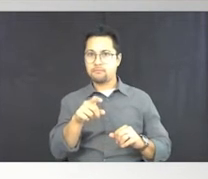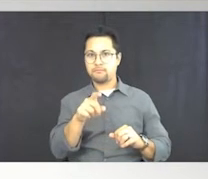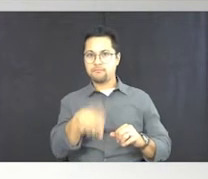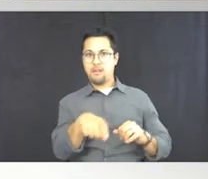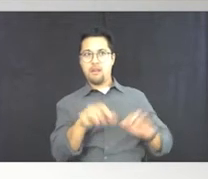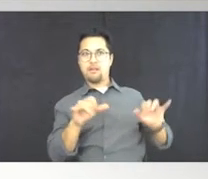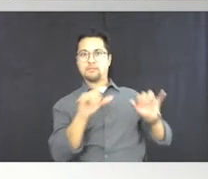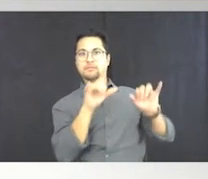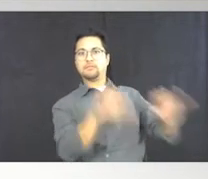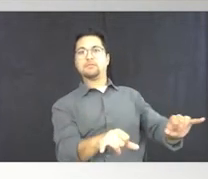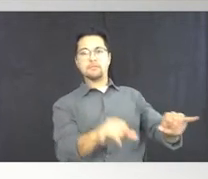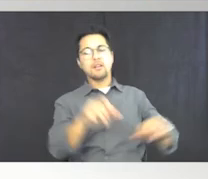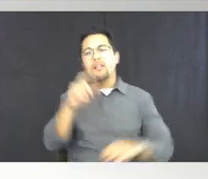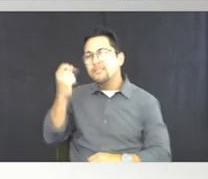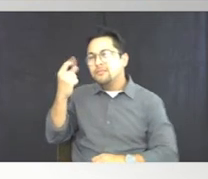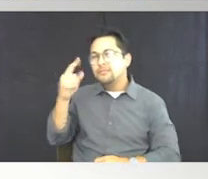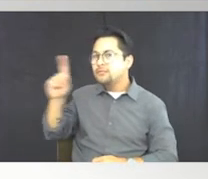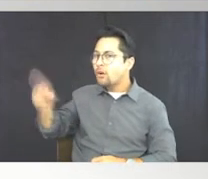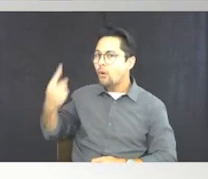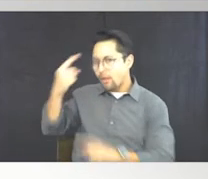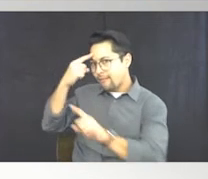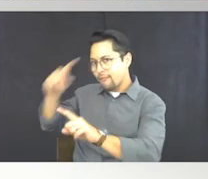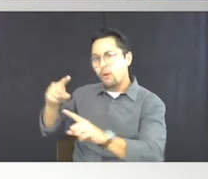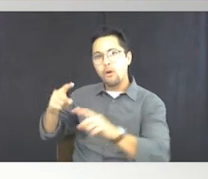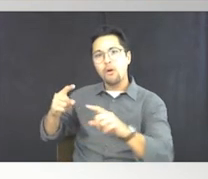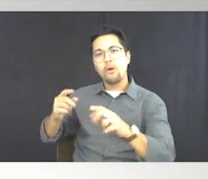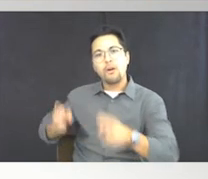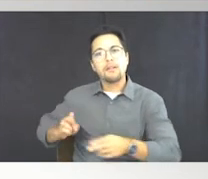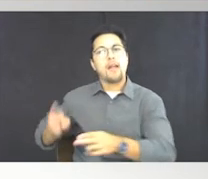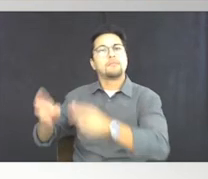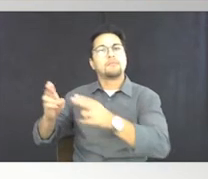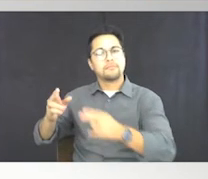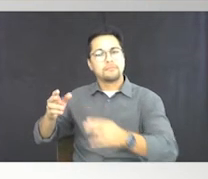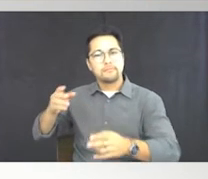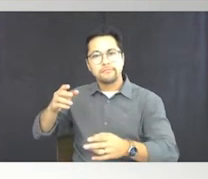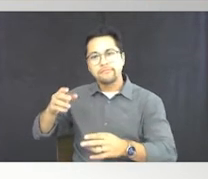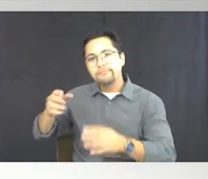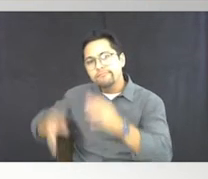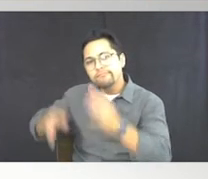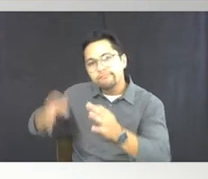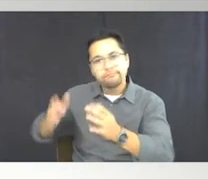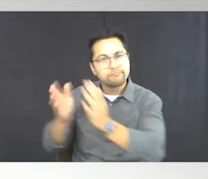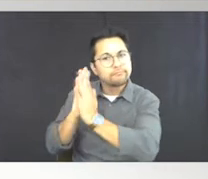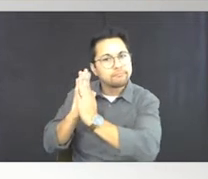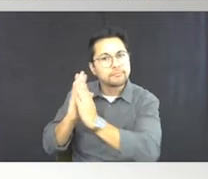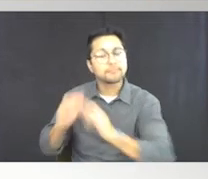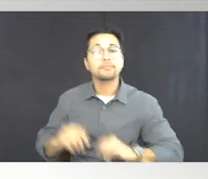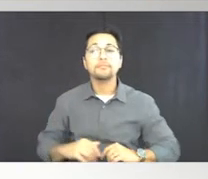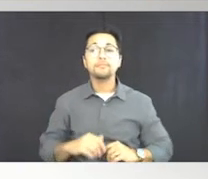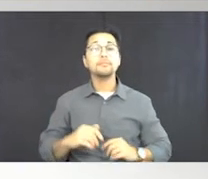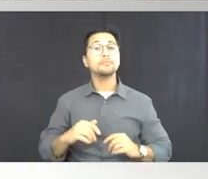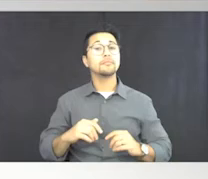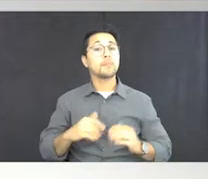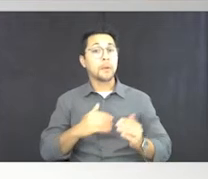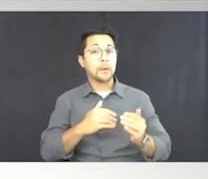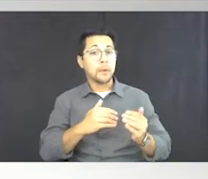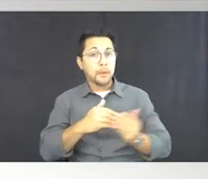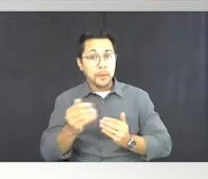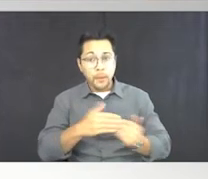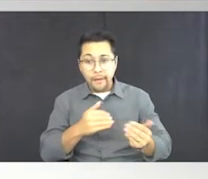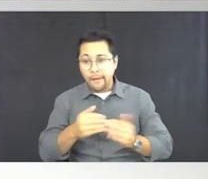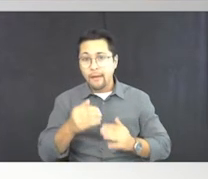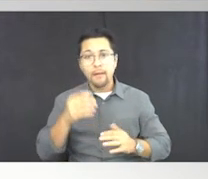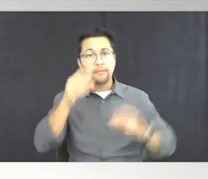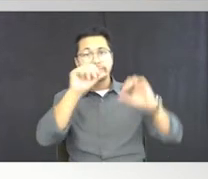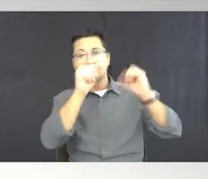is only for expedited hearing requests. And then whatever